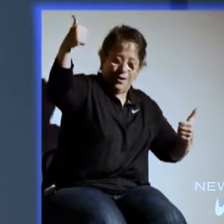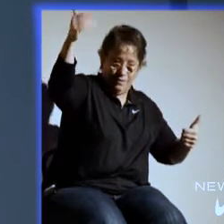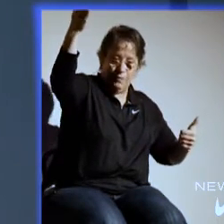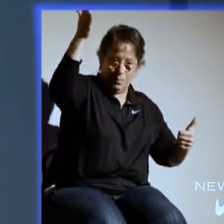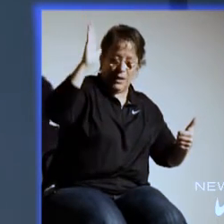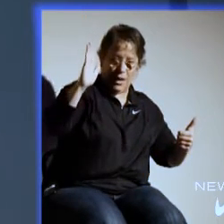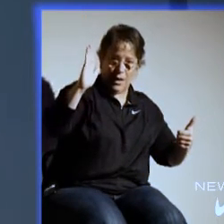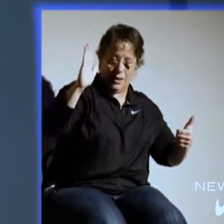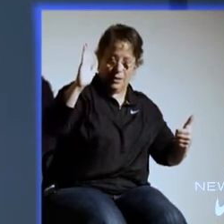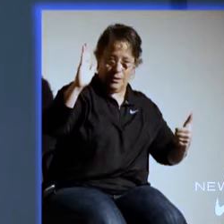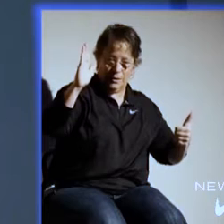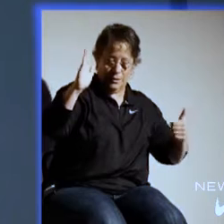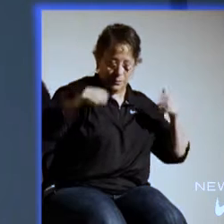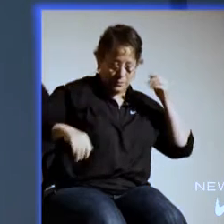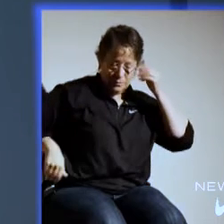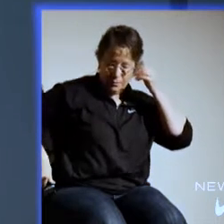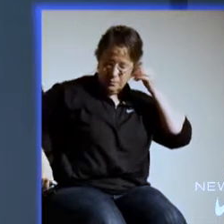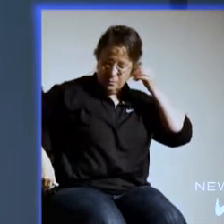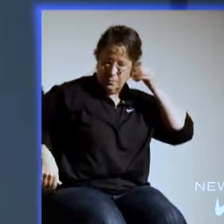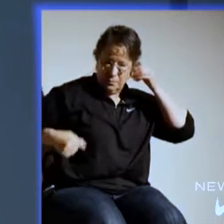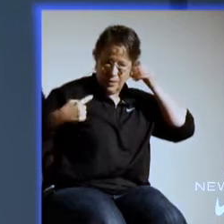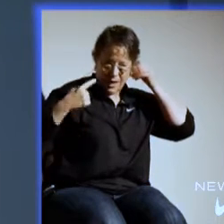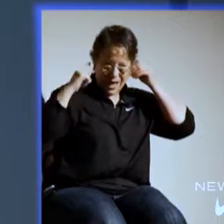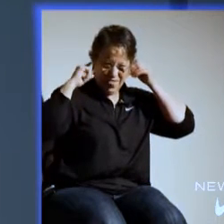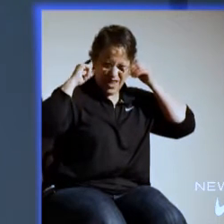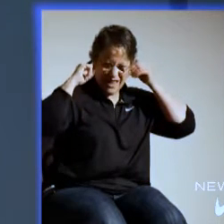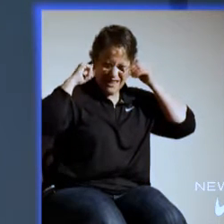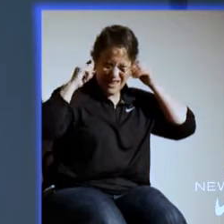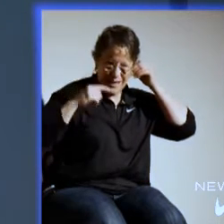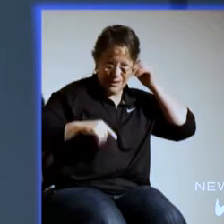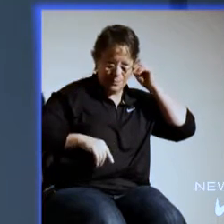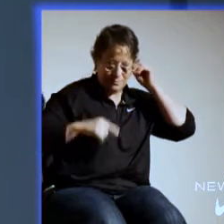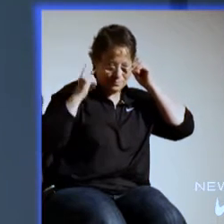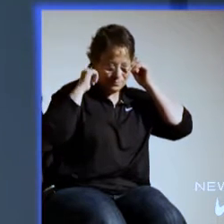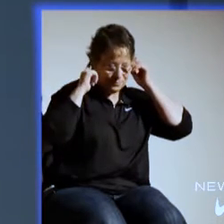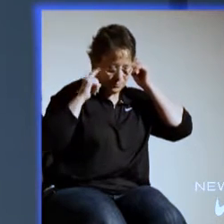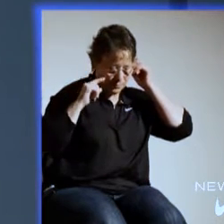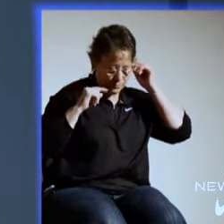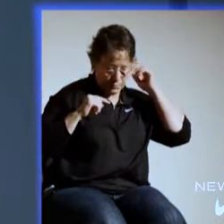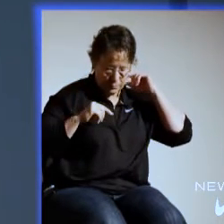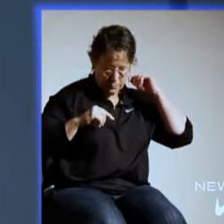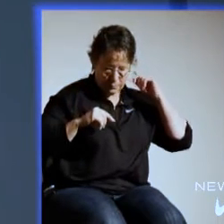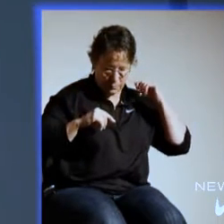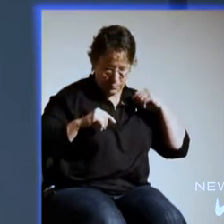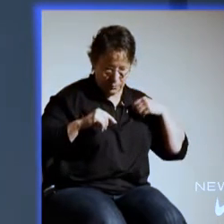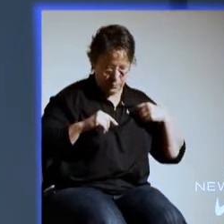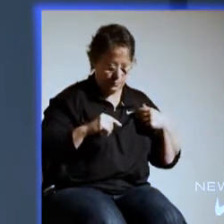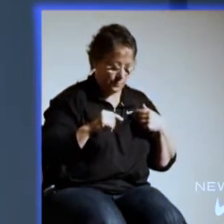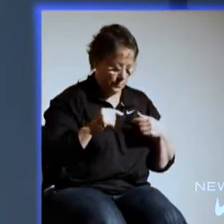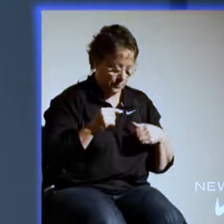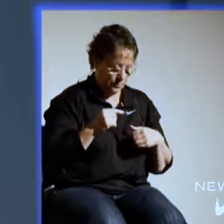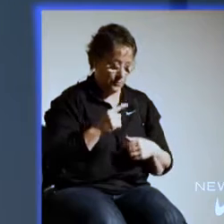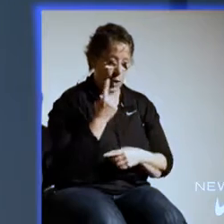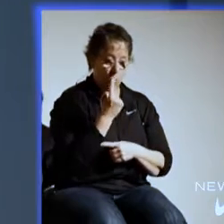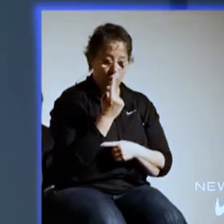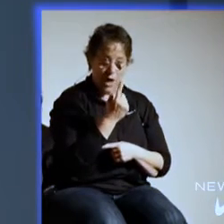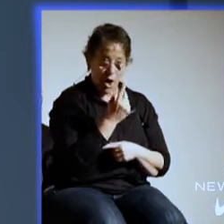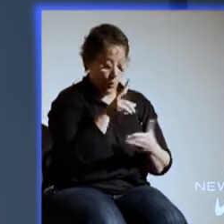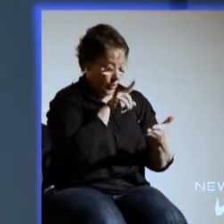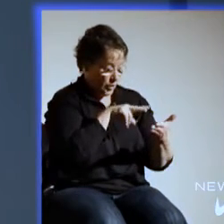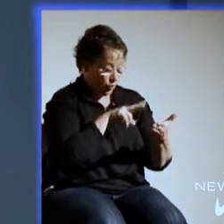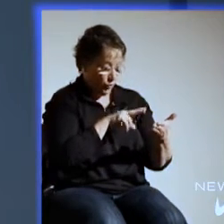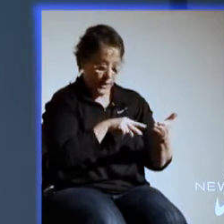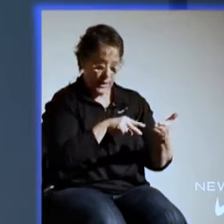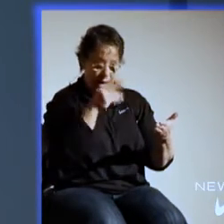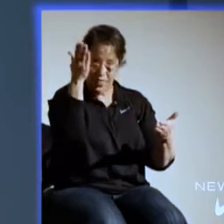This is what gets me out of bed in the morning. And what we see in Scripture is that God is